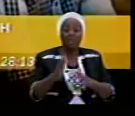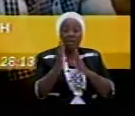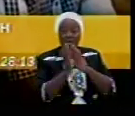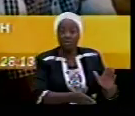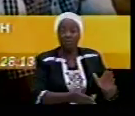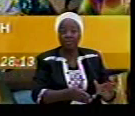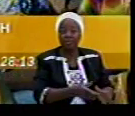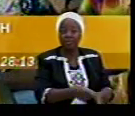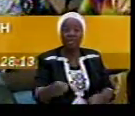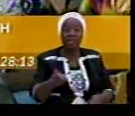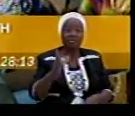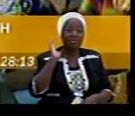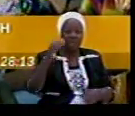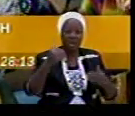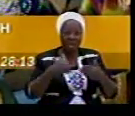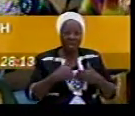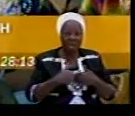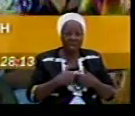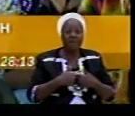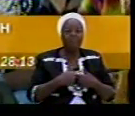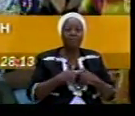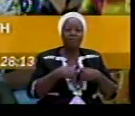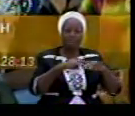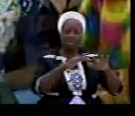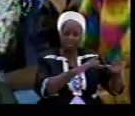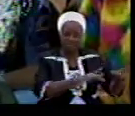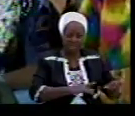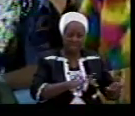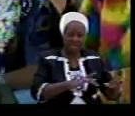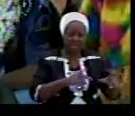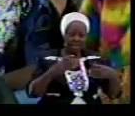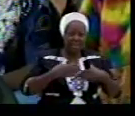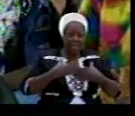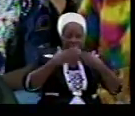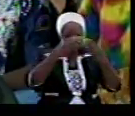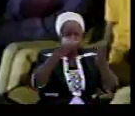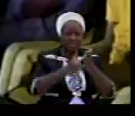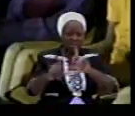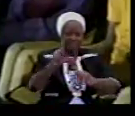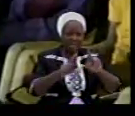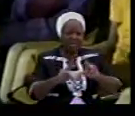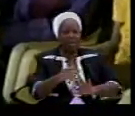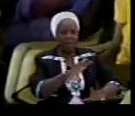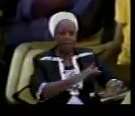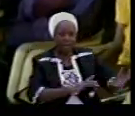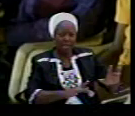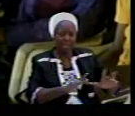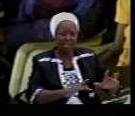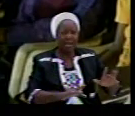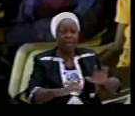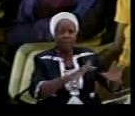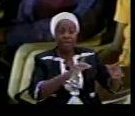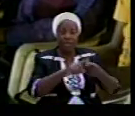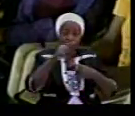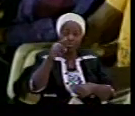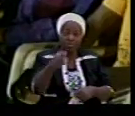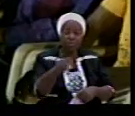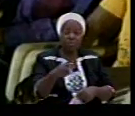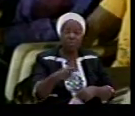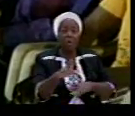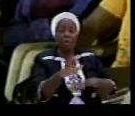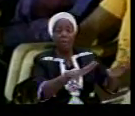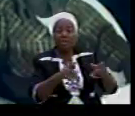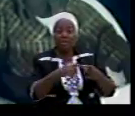Mercy unto you, unto him, unto her,